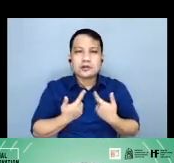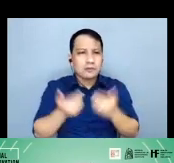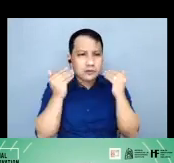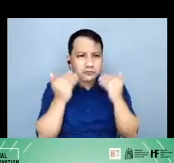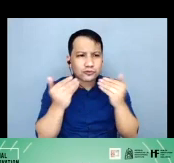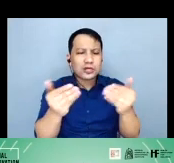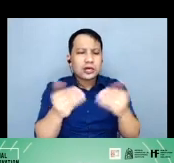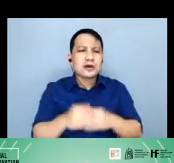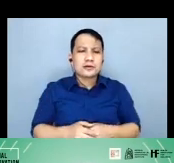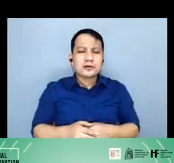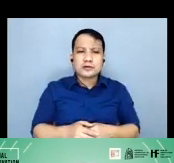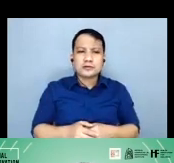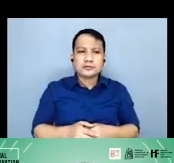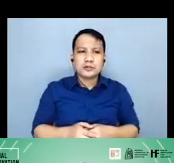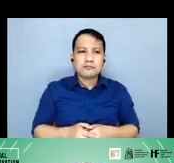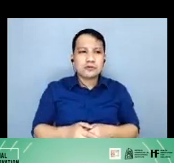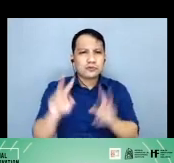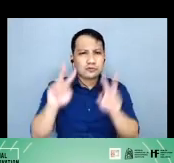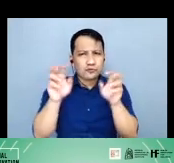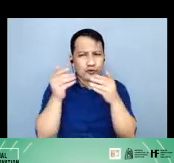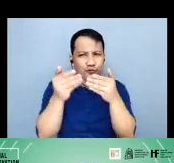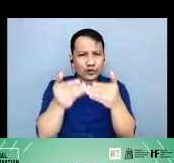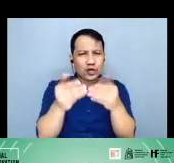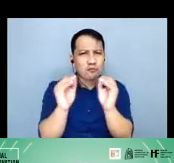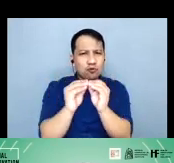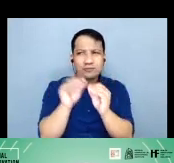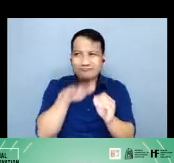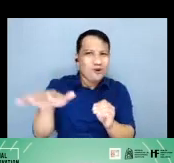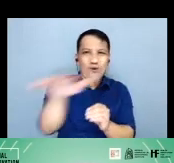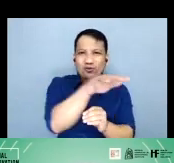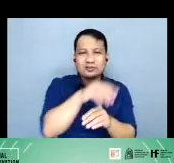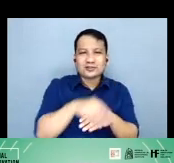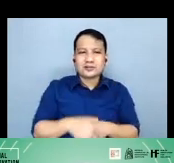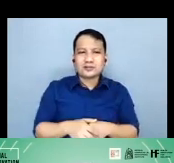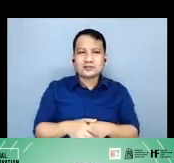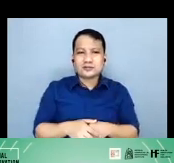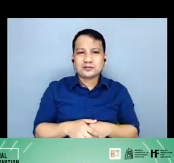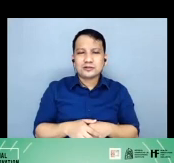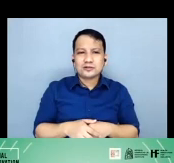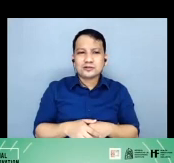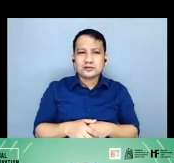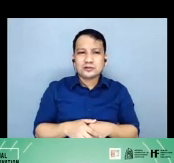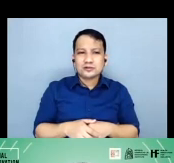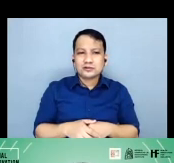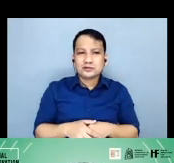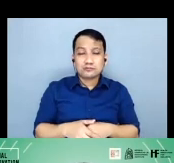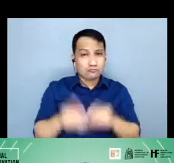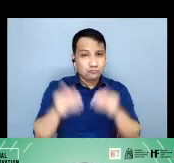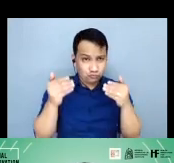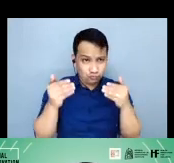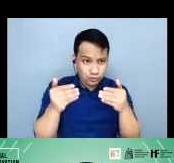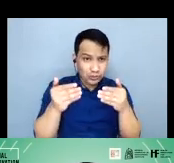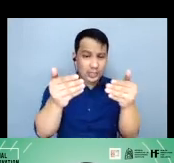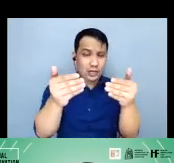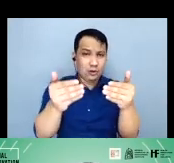sustainable, and a lot of these goals, they apply to everyone. So sustainability